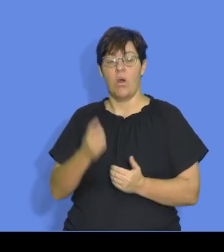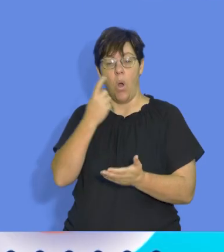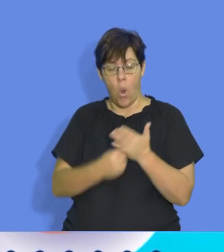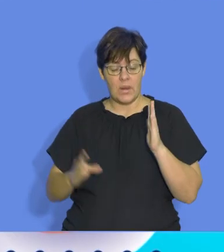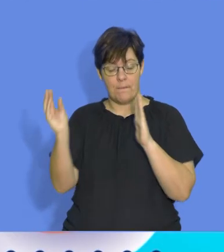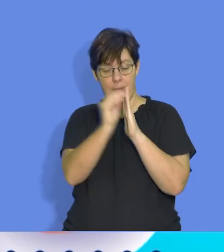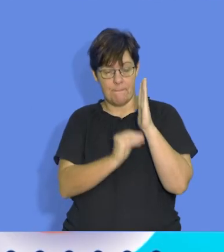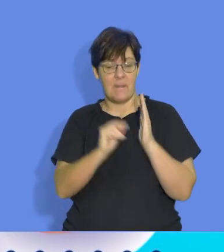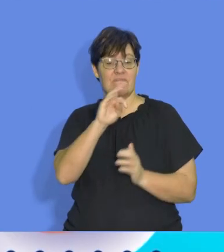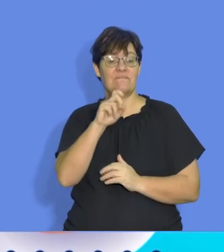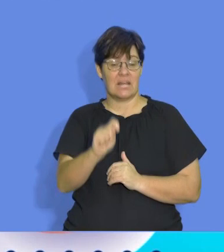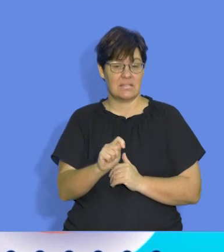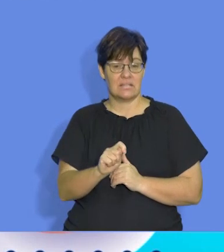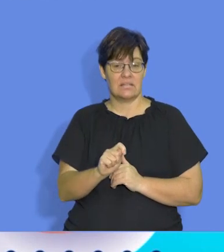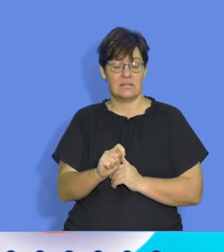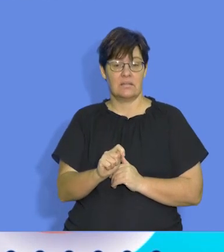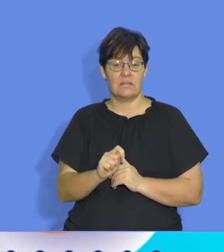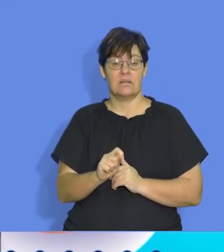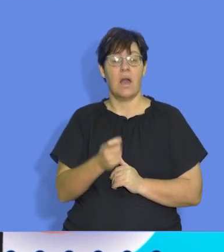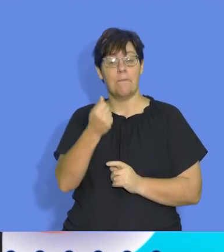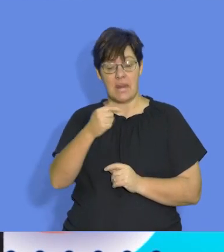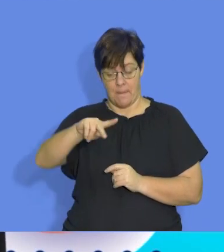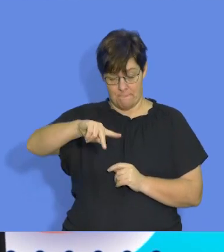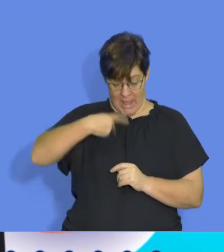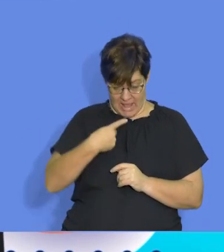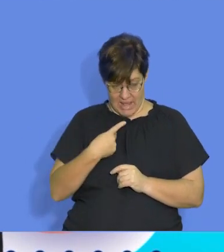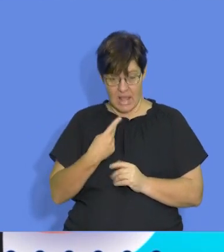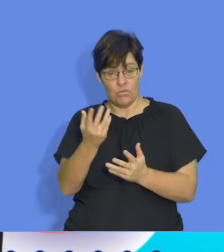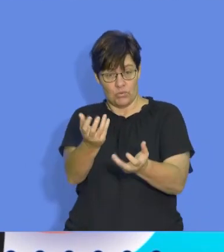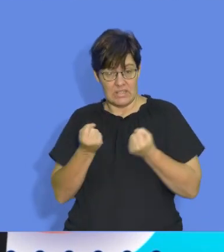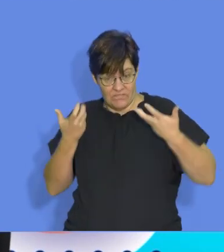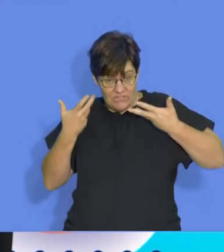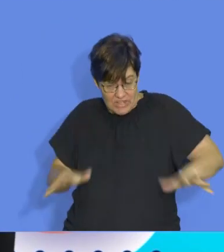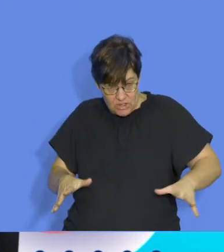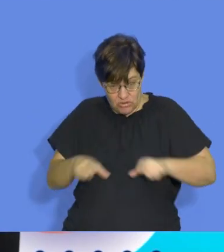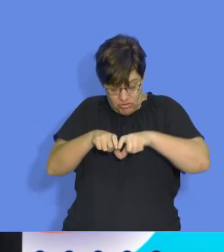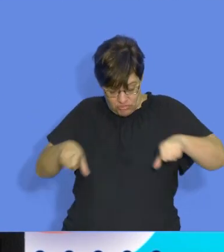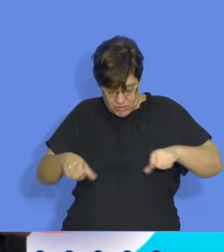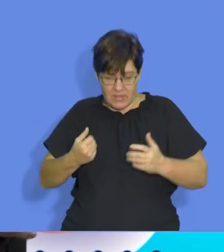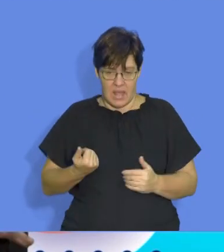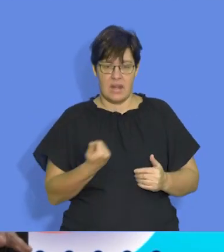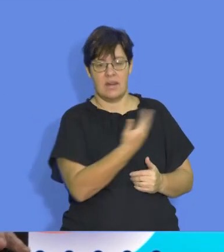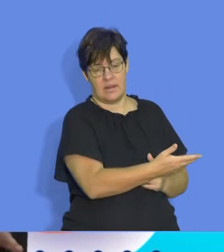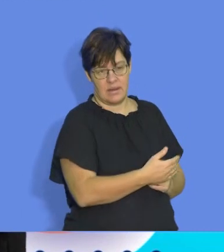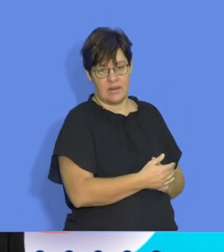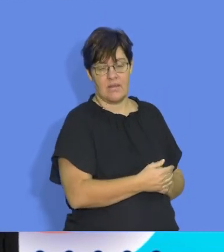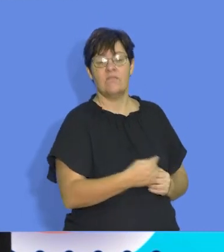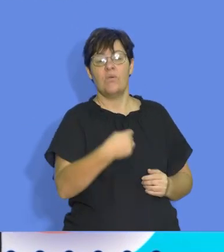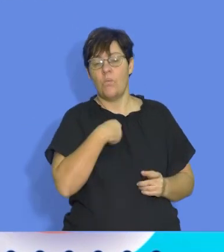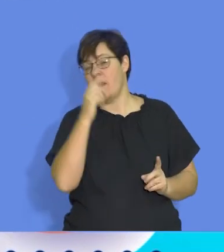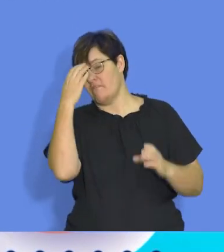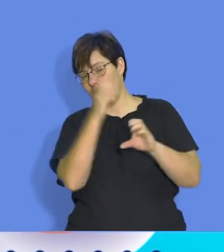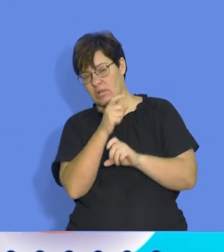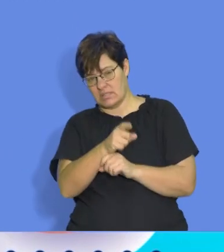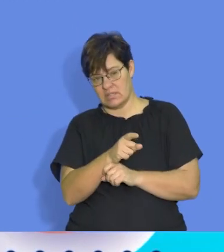VAT when the monies are actually paid and received. But like I said, for our intents and purposes and for